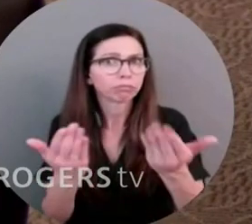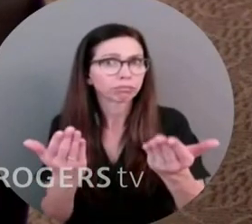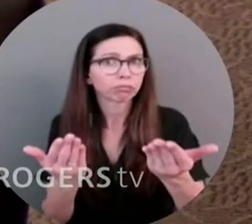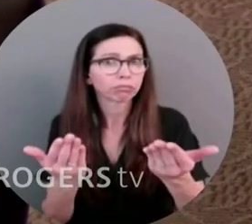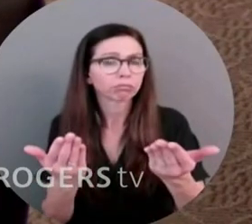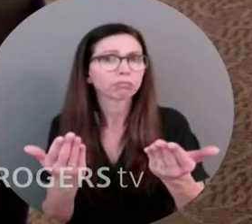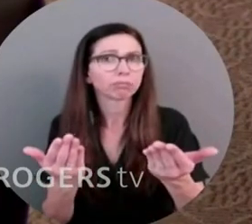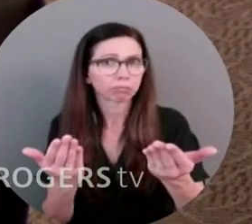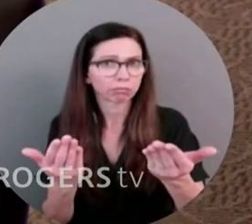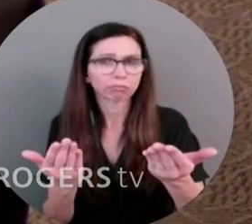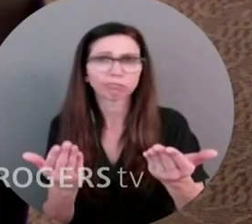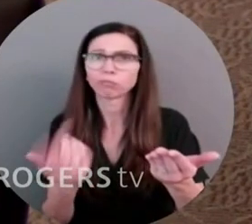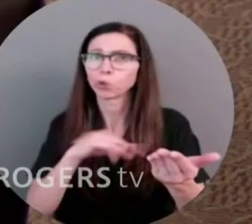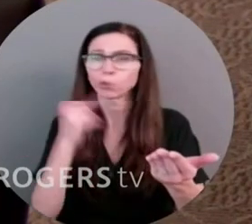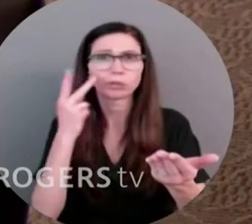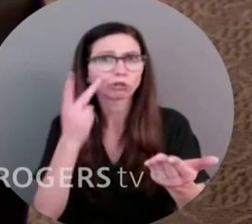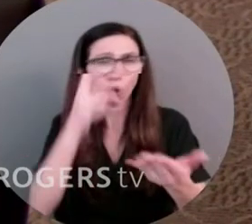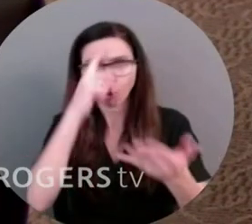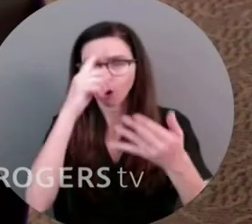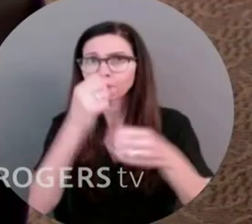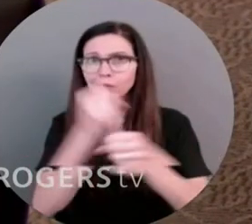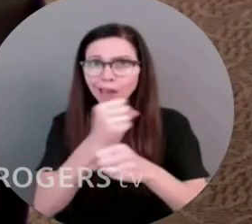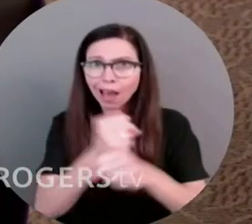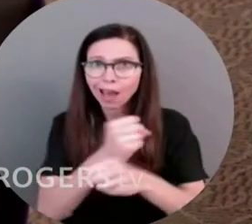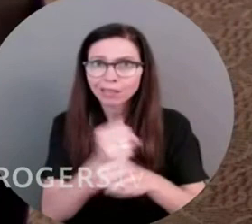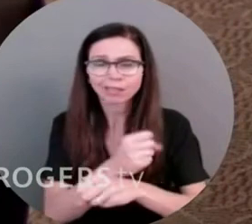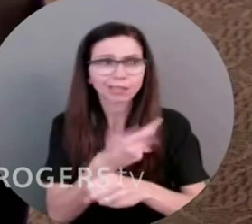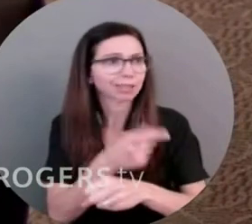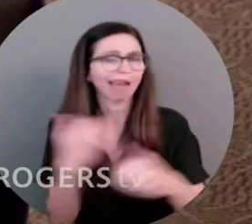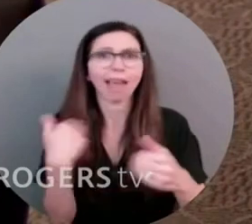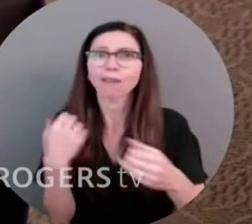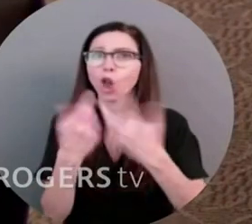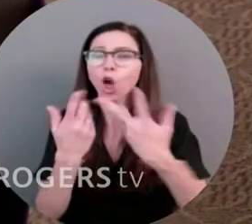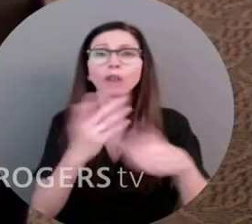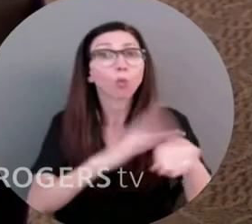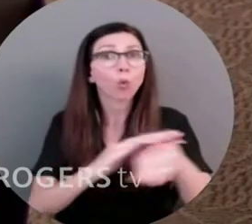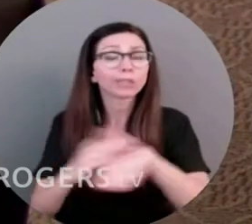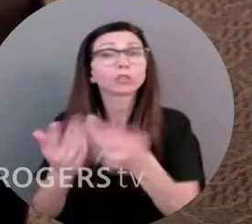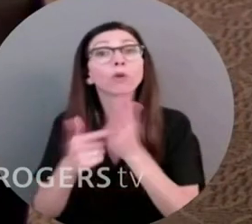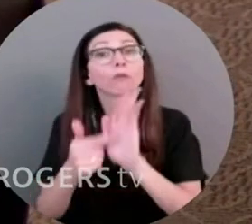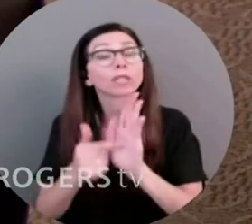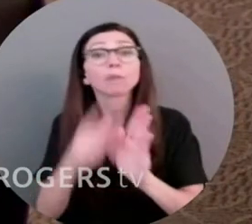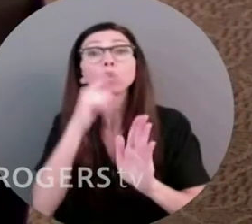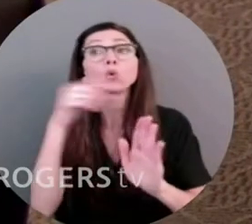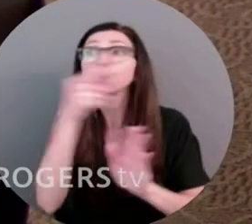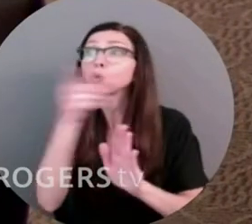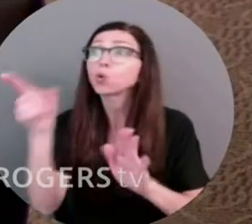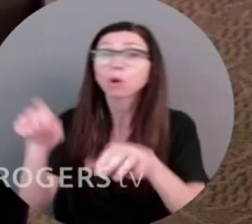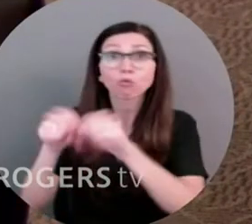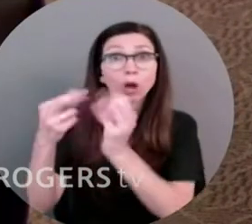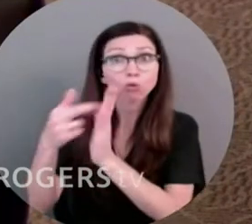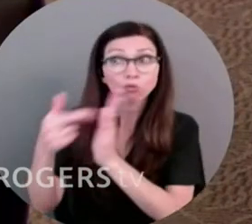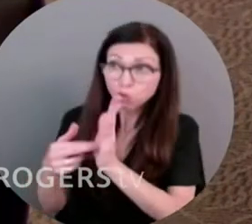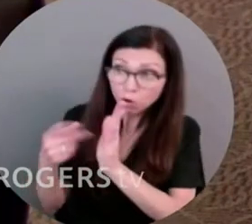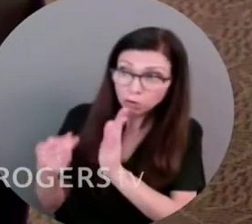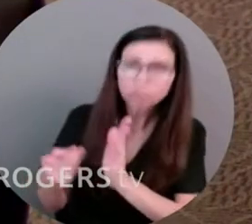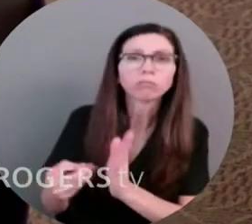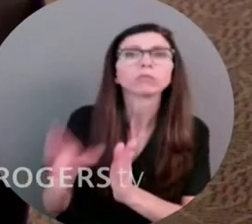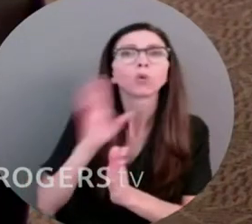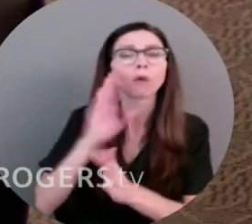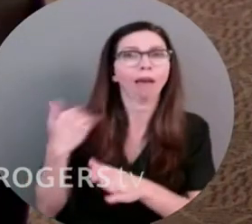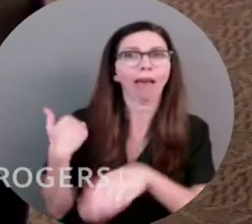There have been warnings and fines meted out to those who have failed to respect the rules. I think